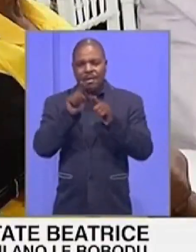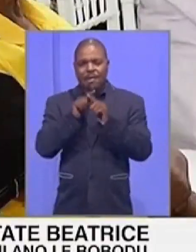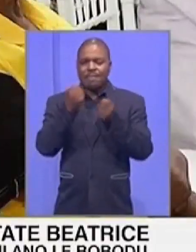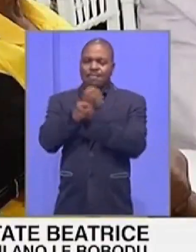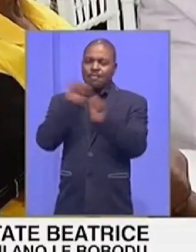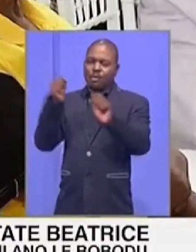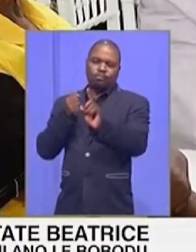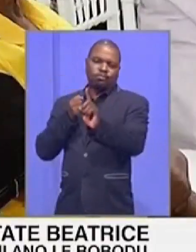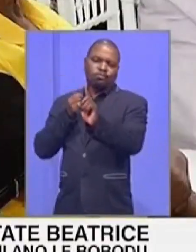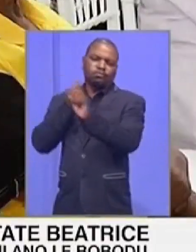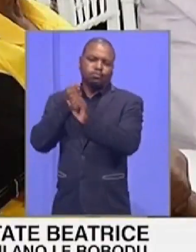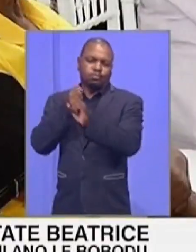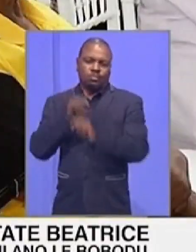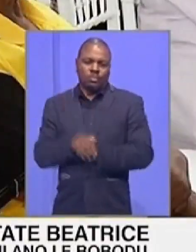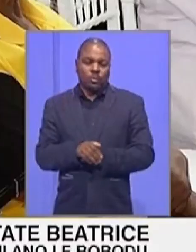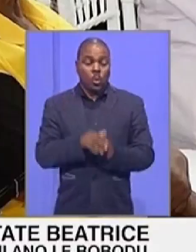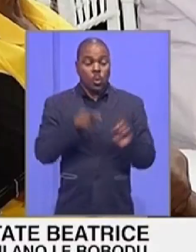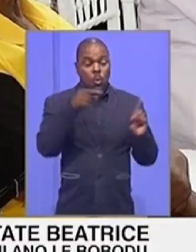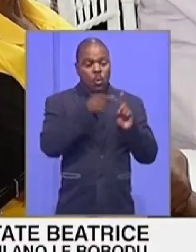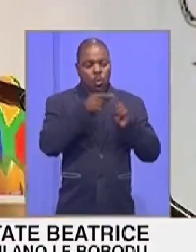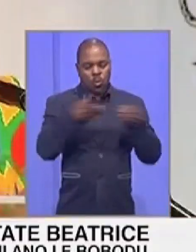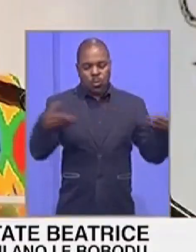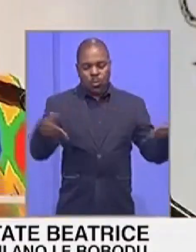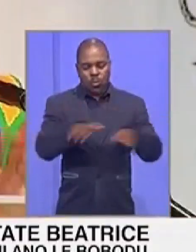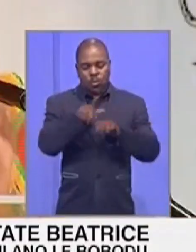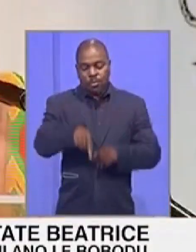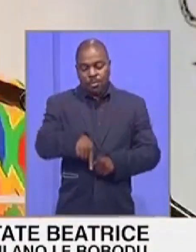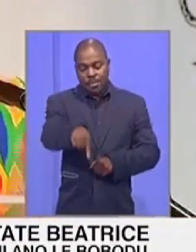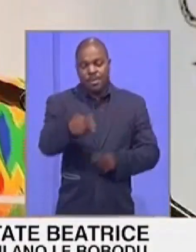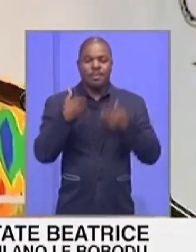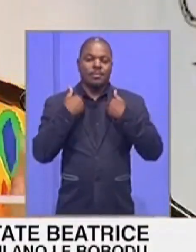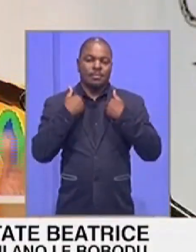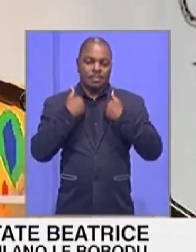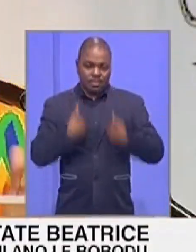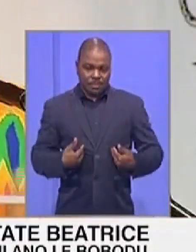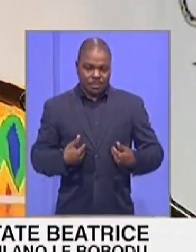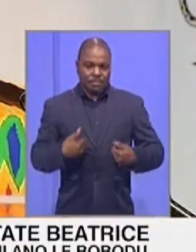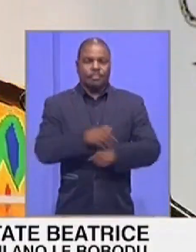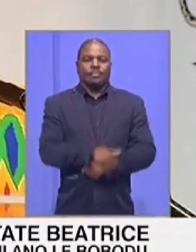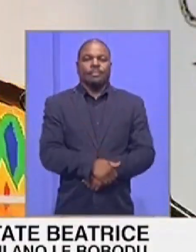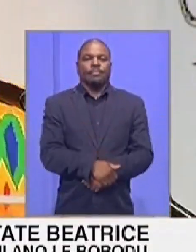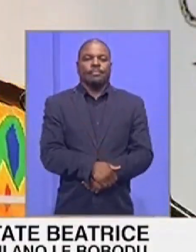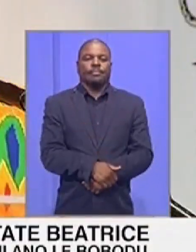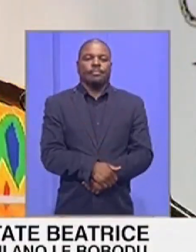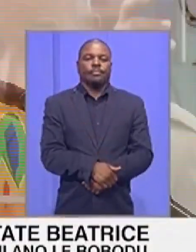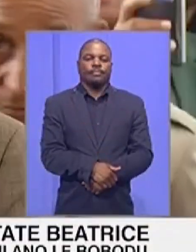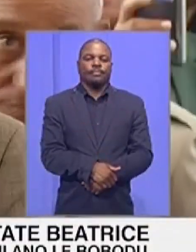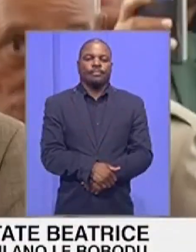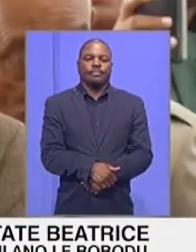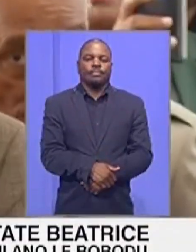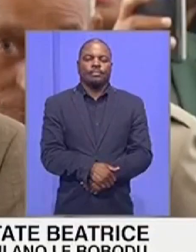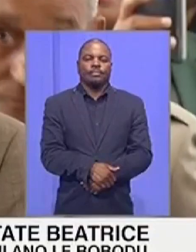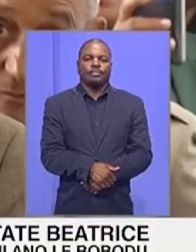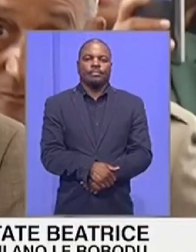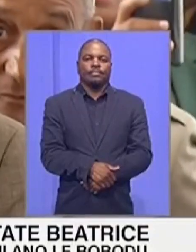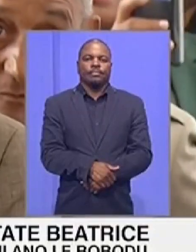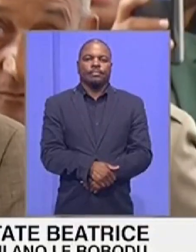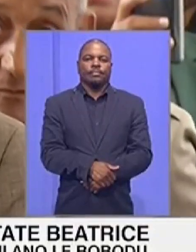tokoloho. Mashof o tlilo bolokwa ka Sontaha seo re se lebileng. Konelo le Kgafola, ditaba tsa